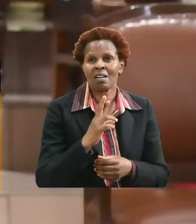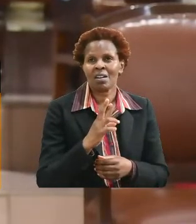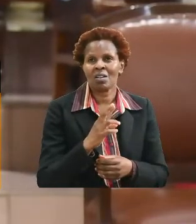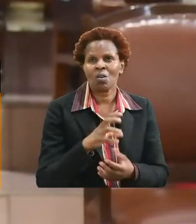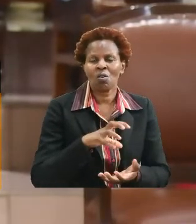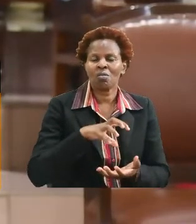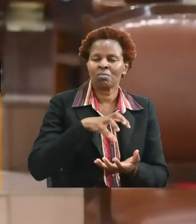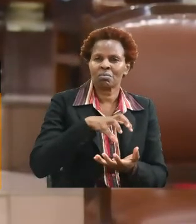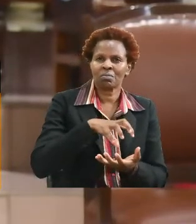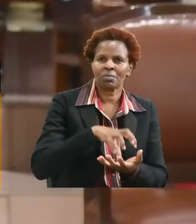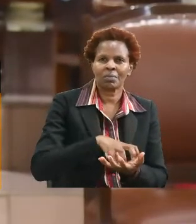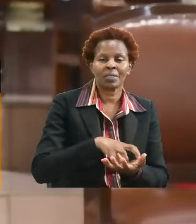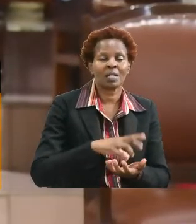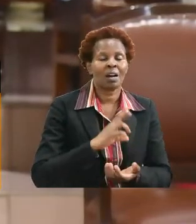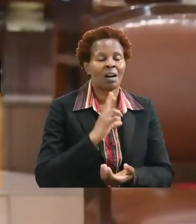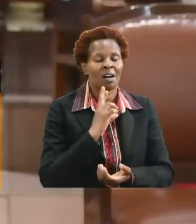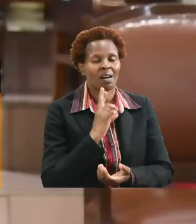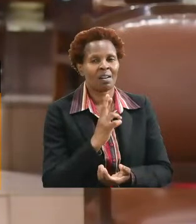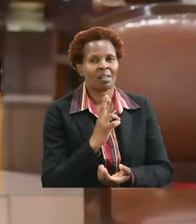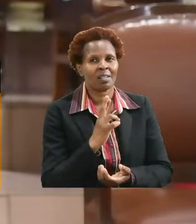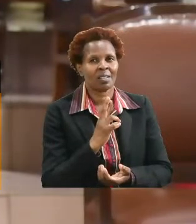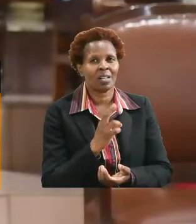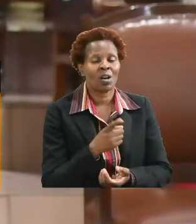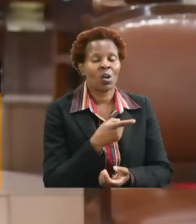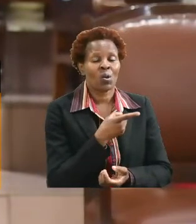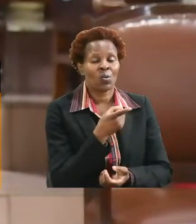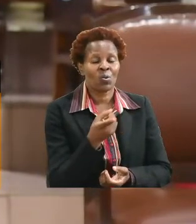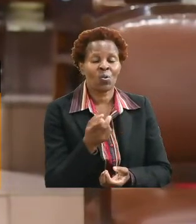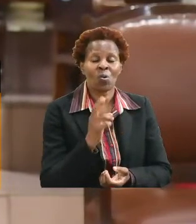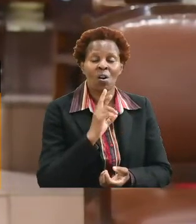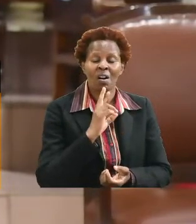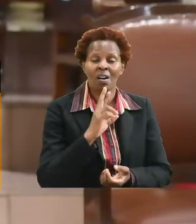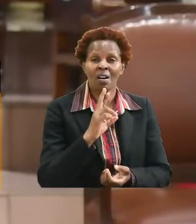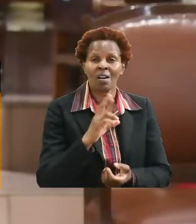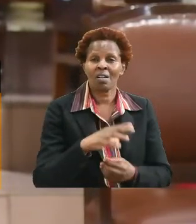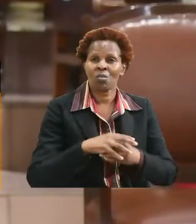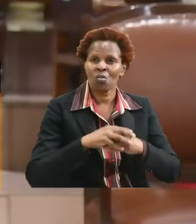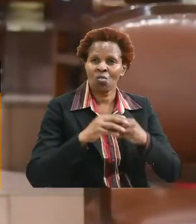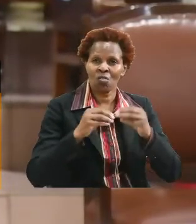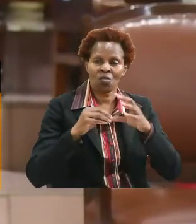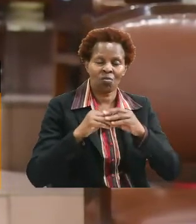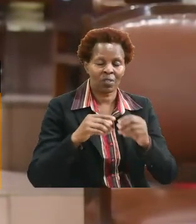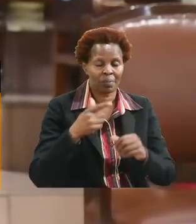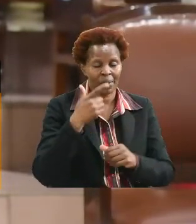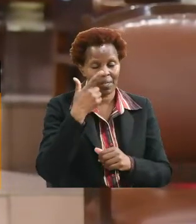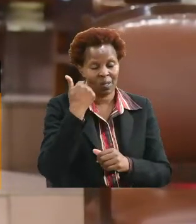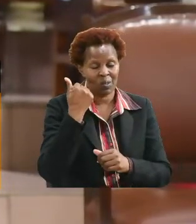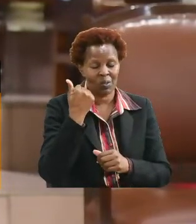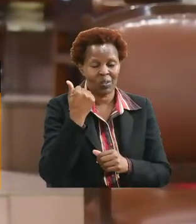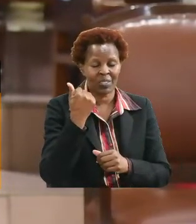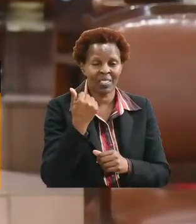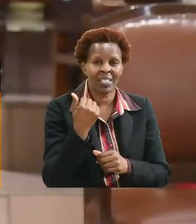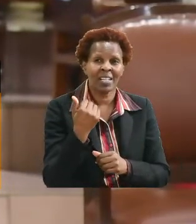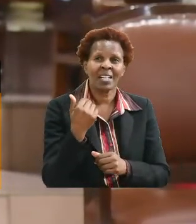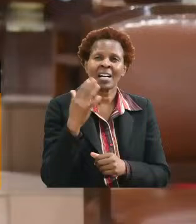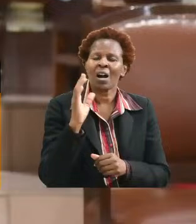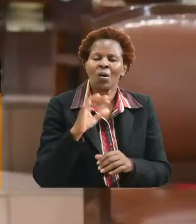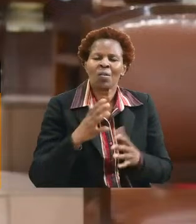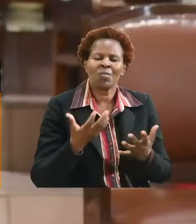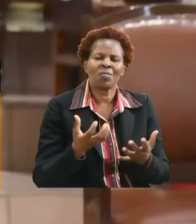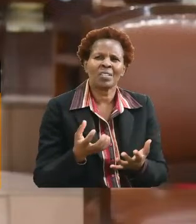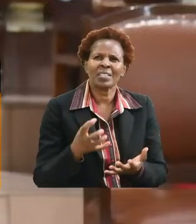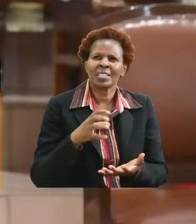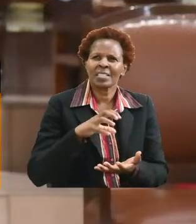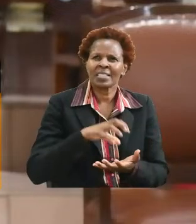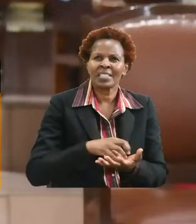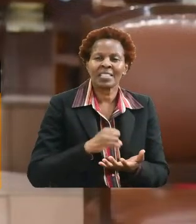situation you are going through is, you are comforted, because however insignificant it could